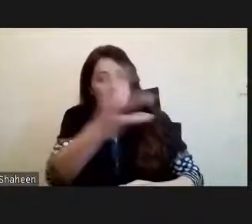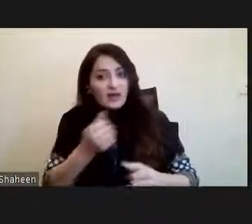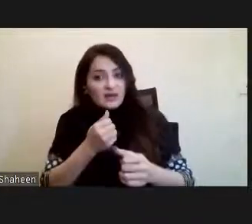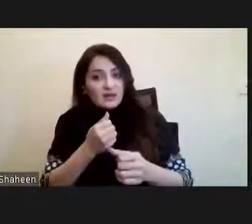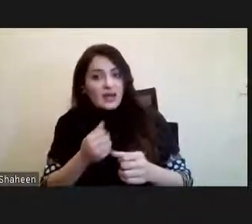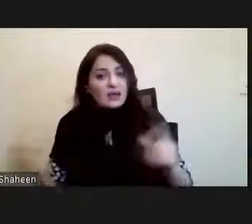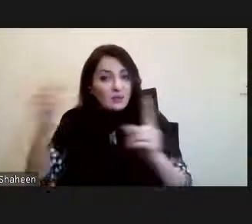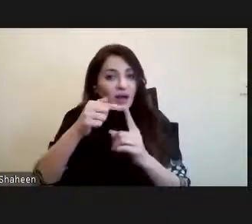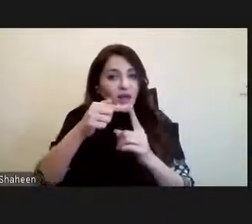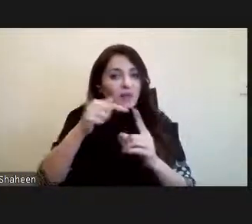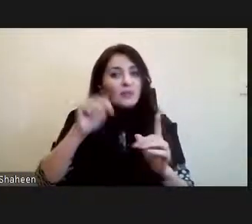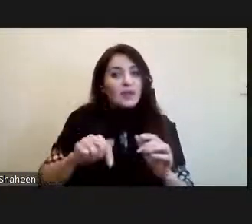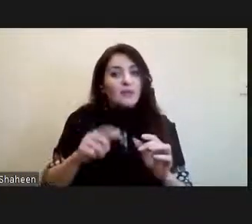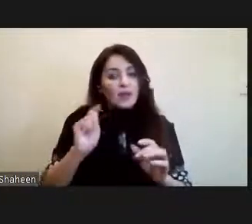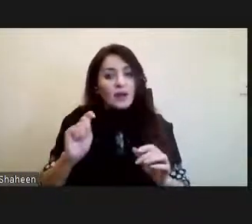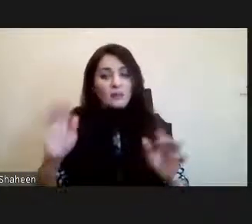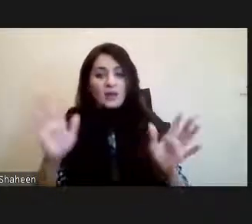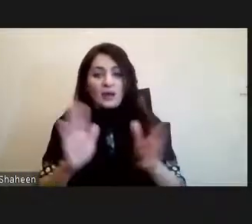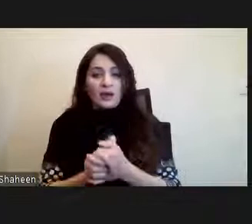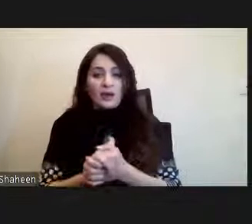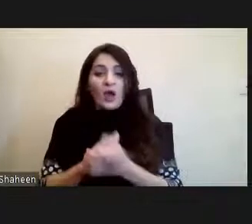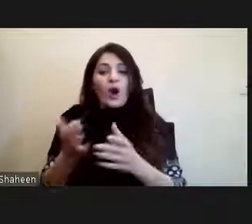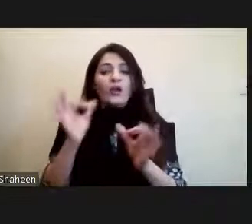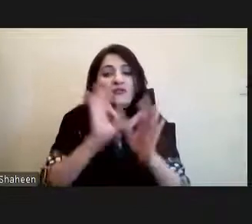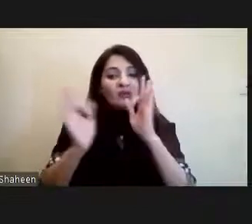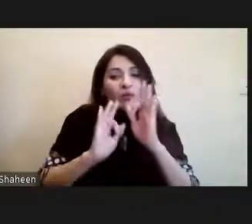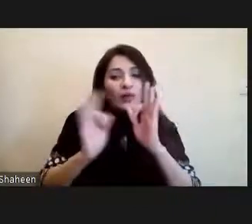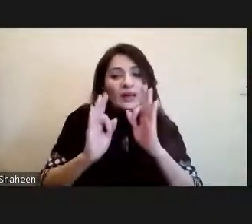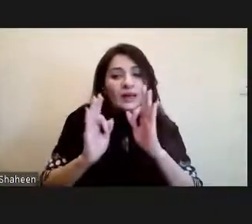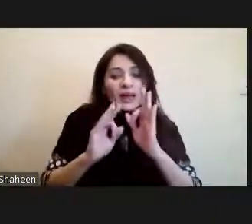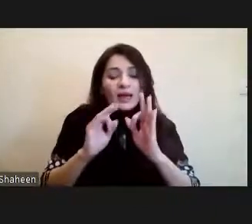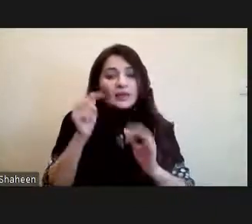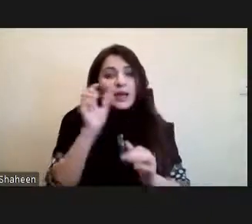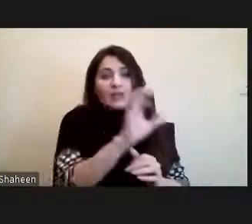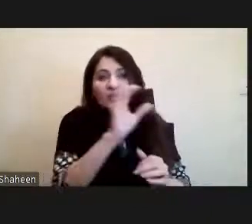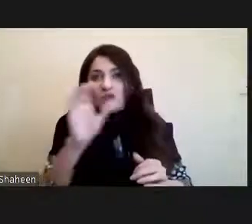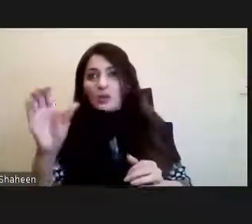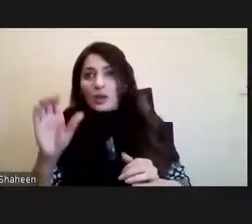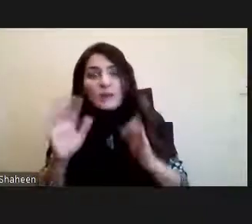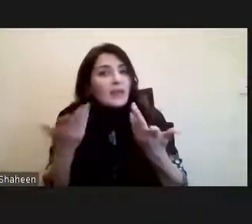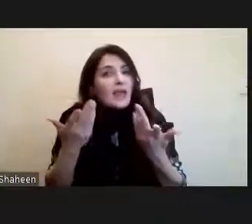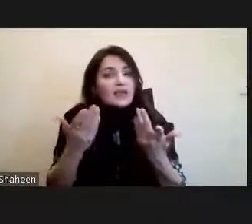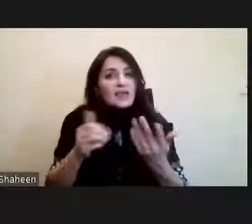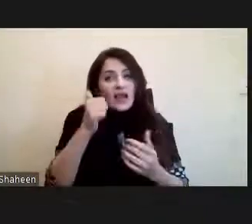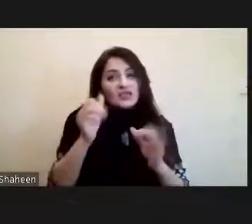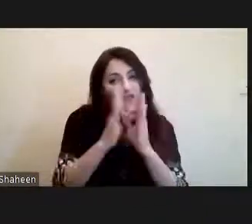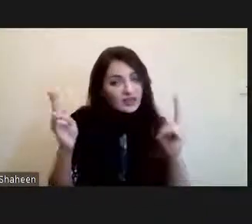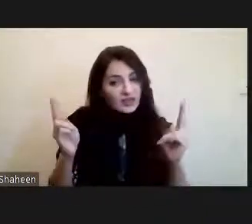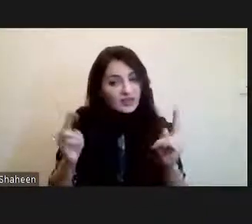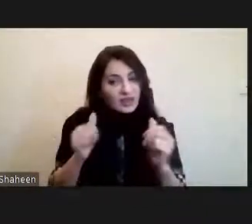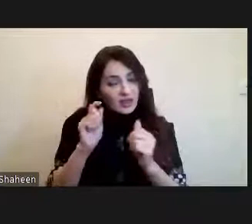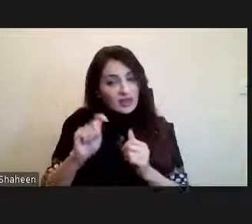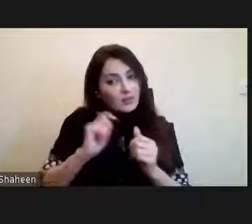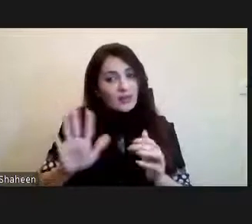its products, tools, and advocacy. So how are we turning awareness into action? Well, last year, we